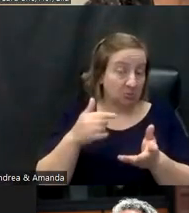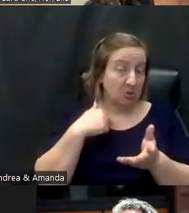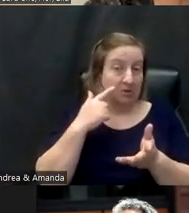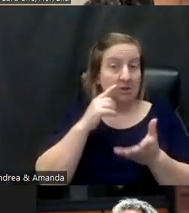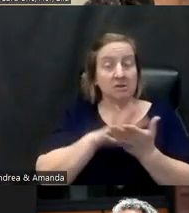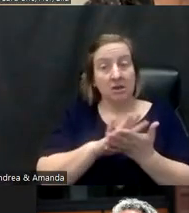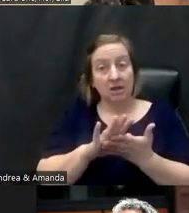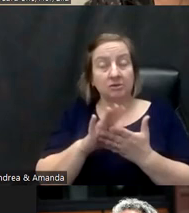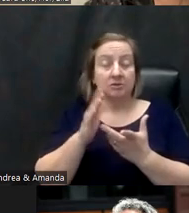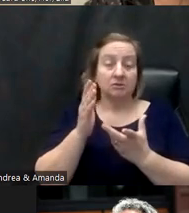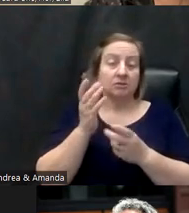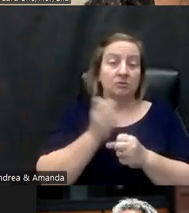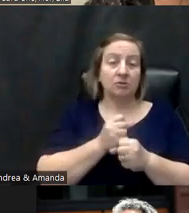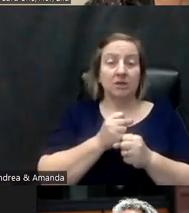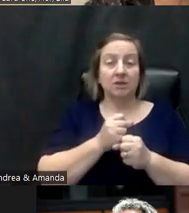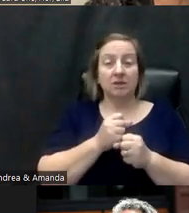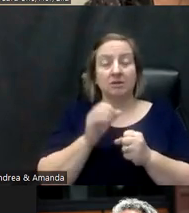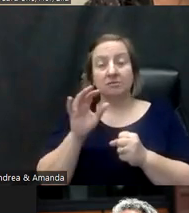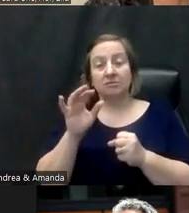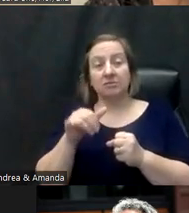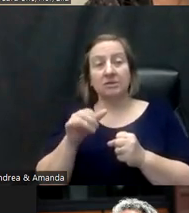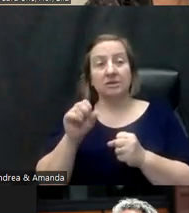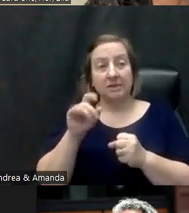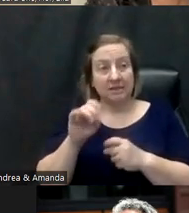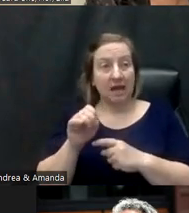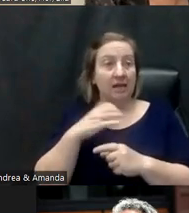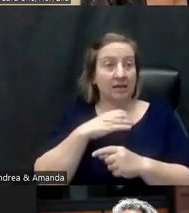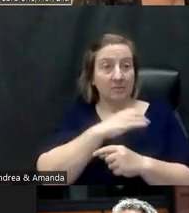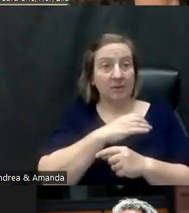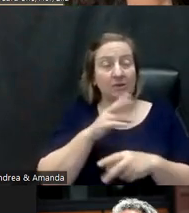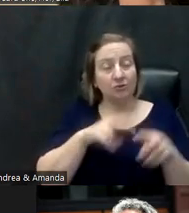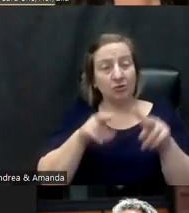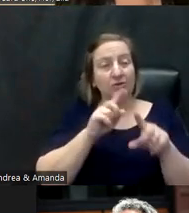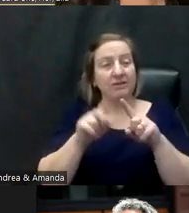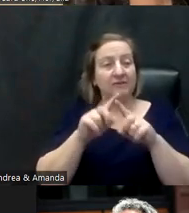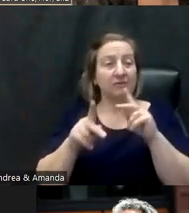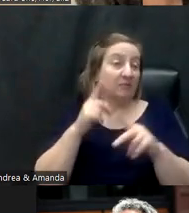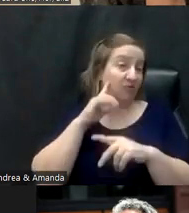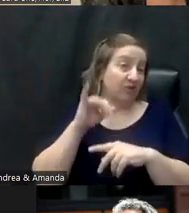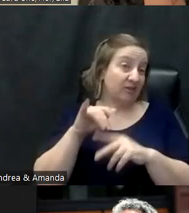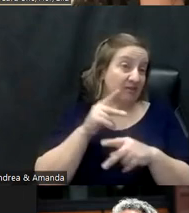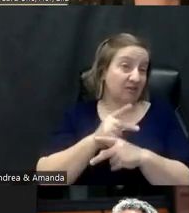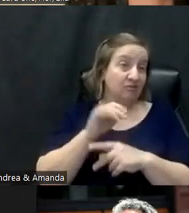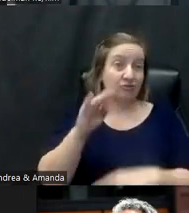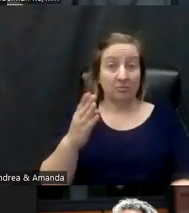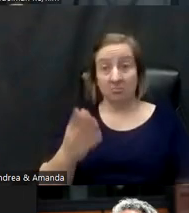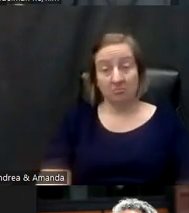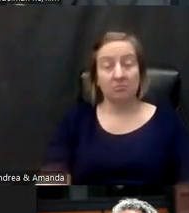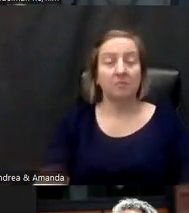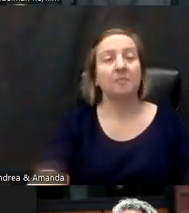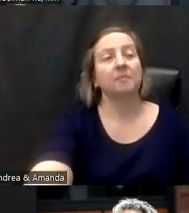nice to get these sort of side committees to look at different people for jobs like that.